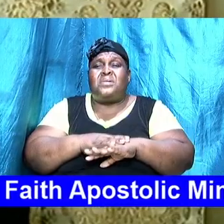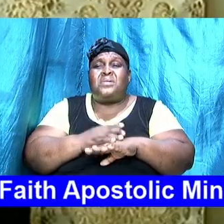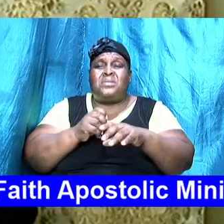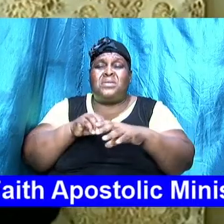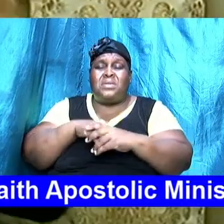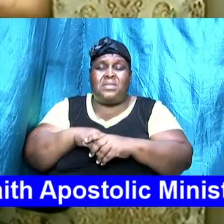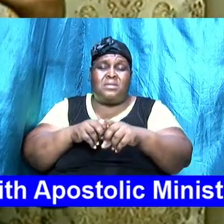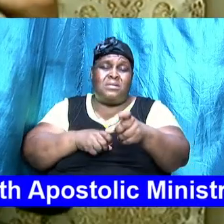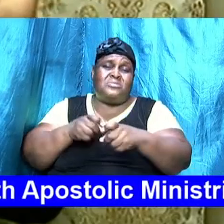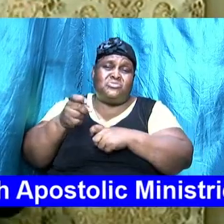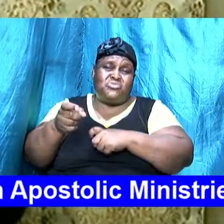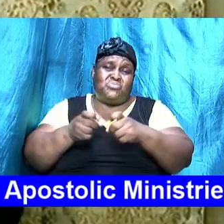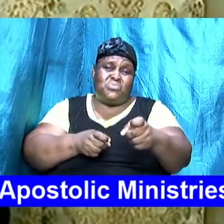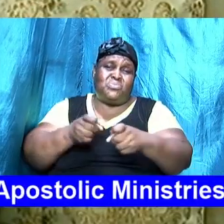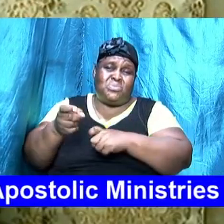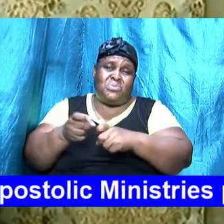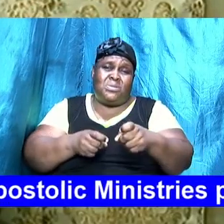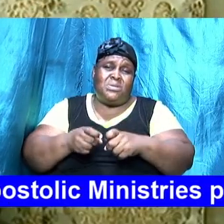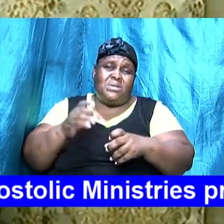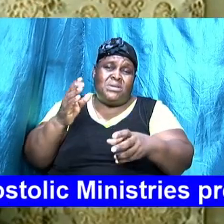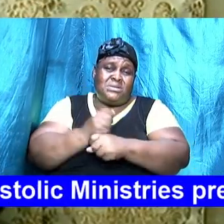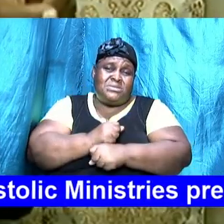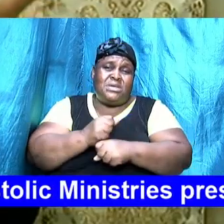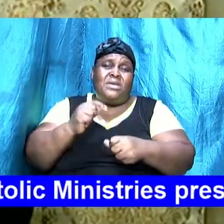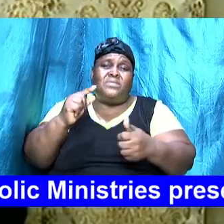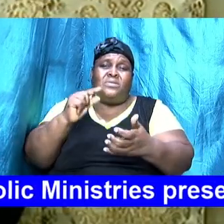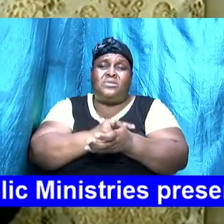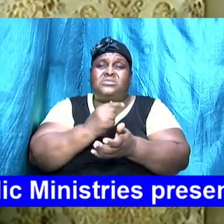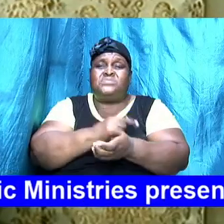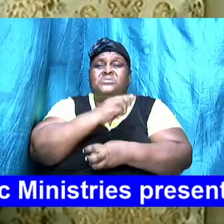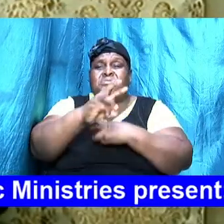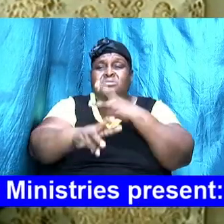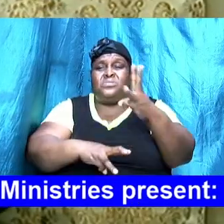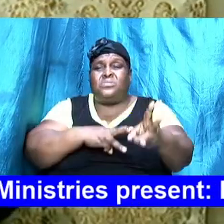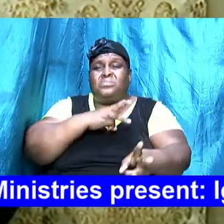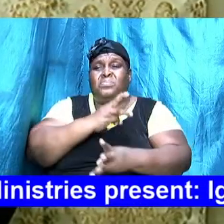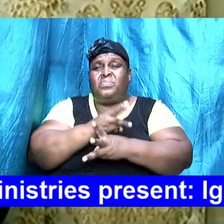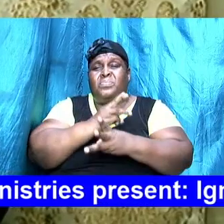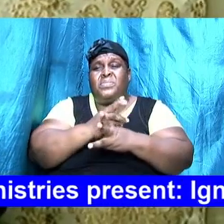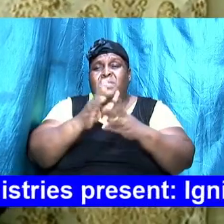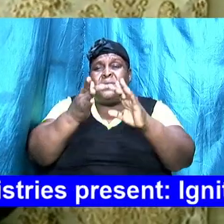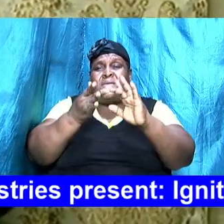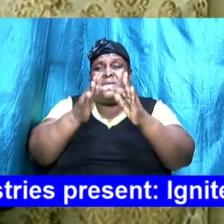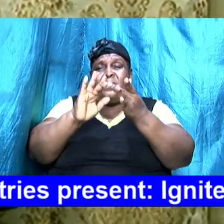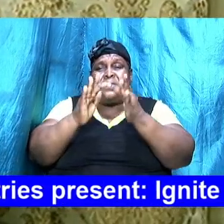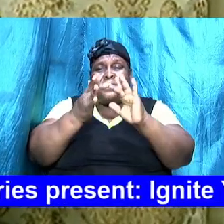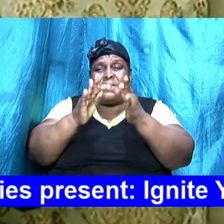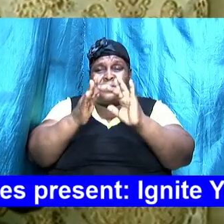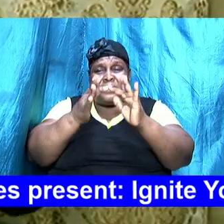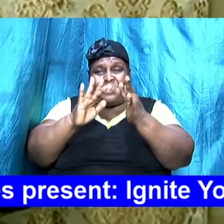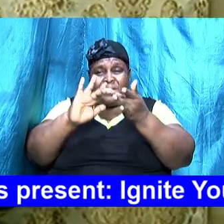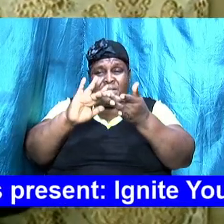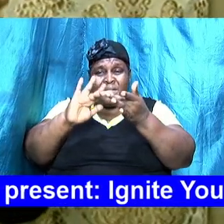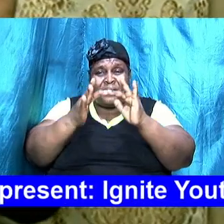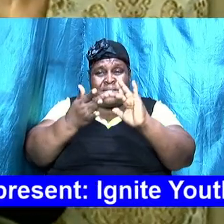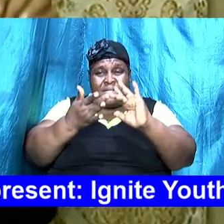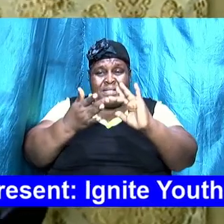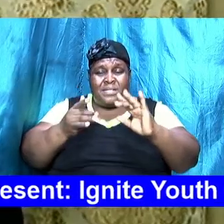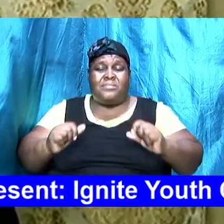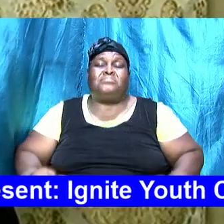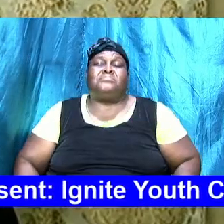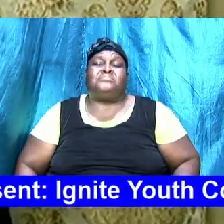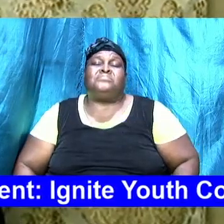on fire as they take this gospel to the whole world via the means of our